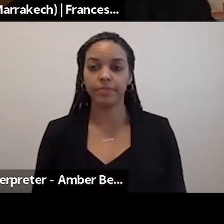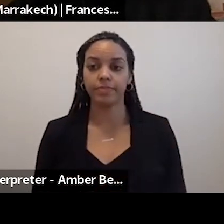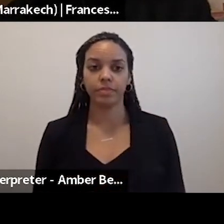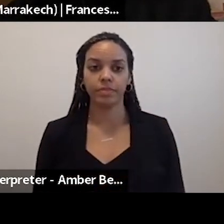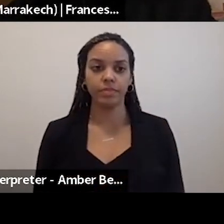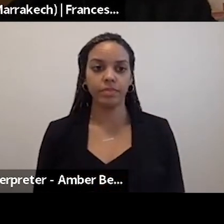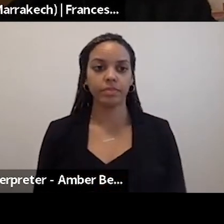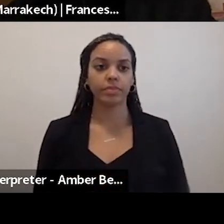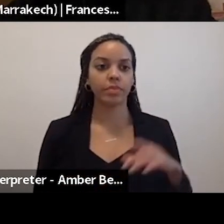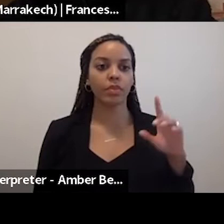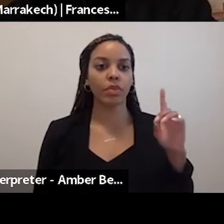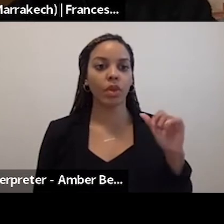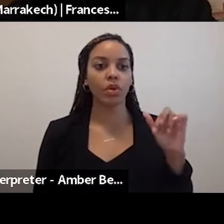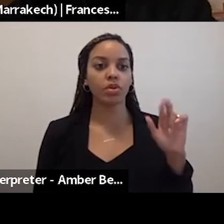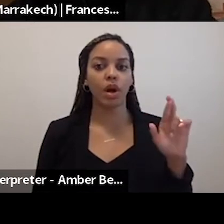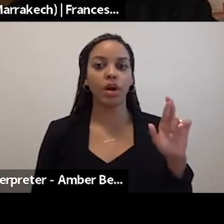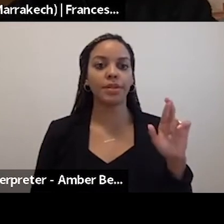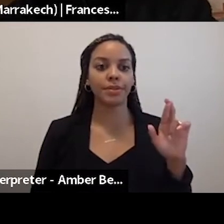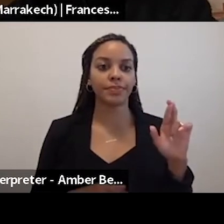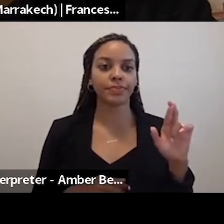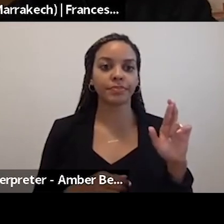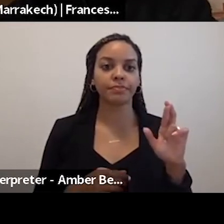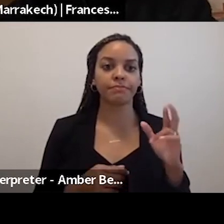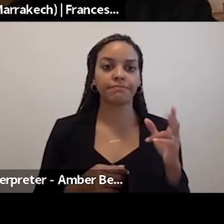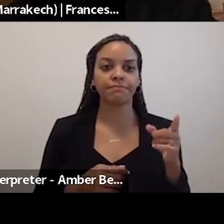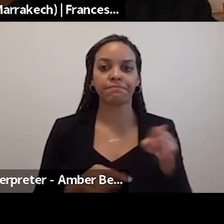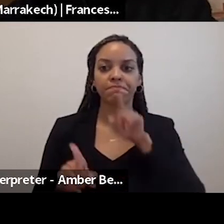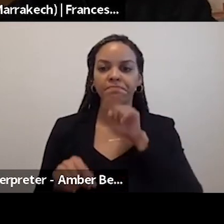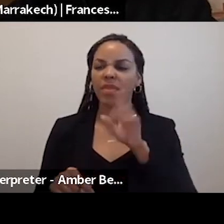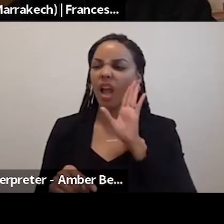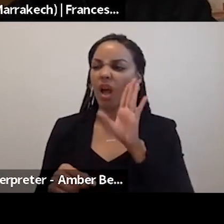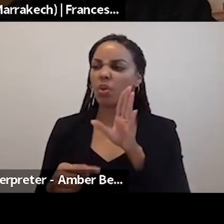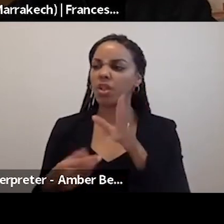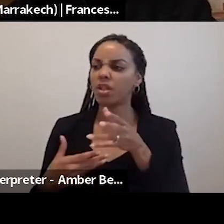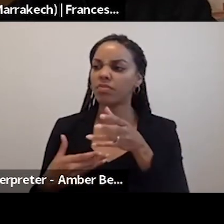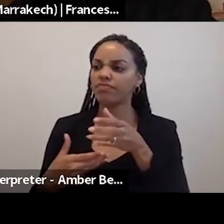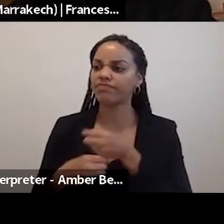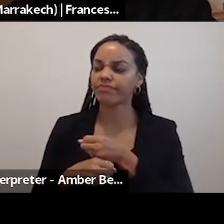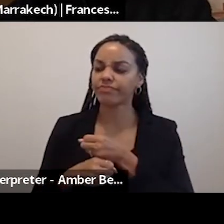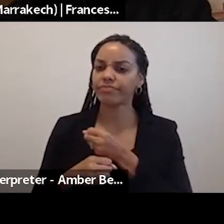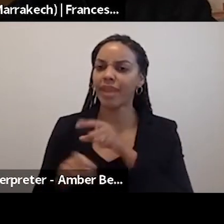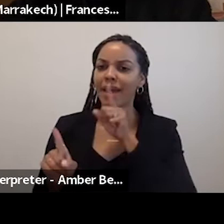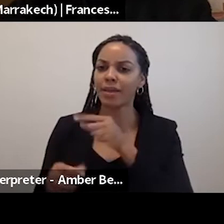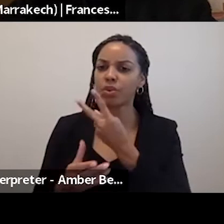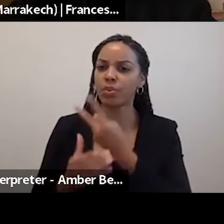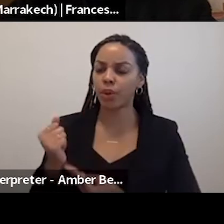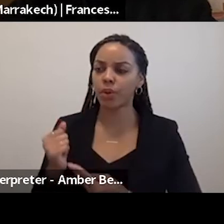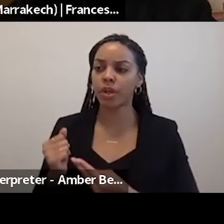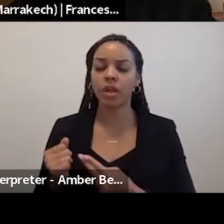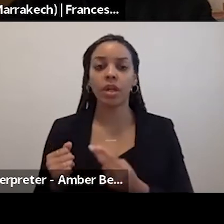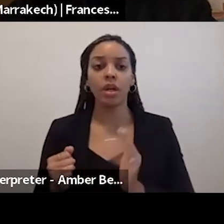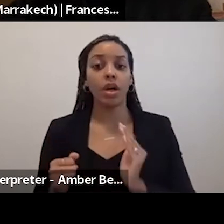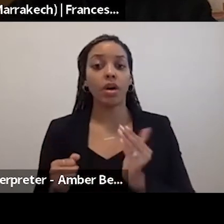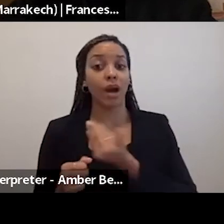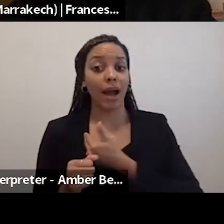I'm going to collapse both of those questions that you just asked, because in our case,